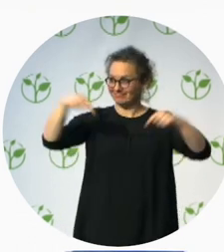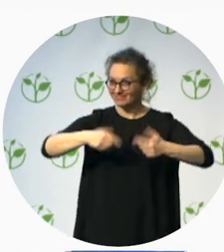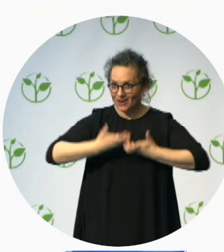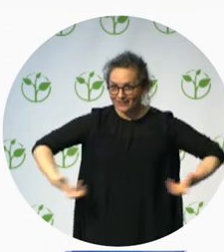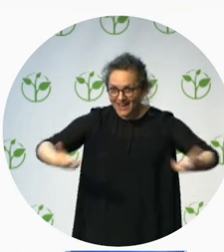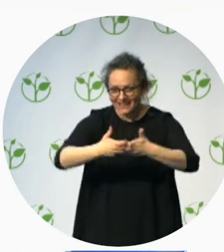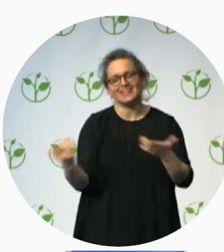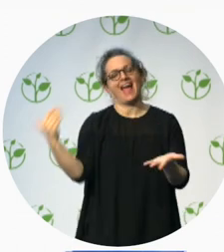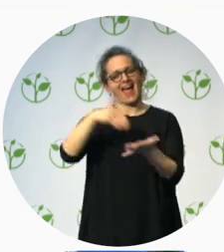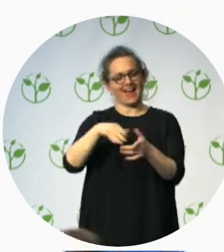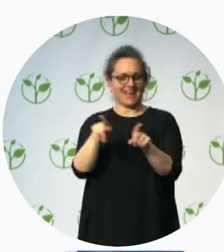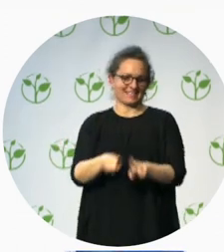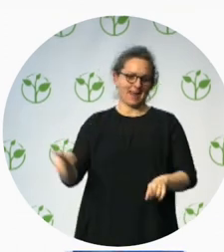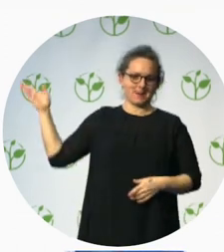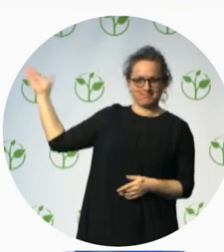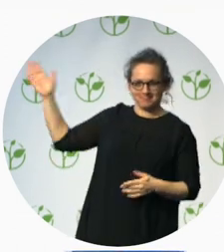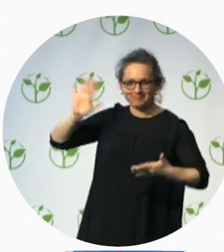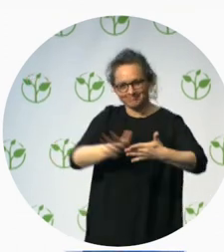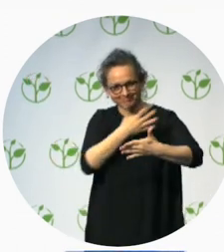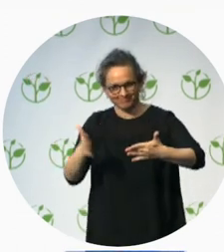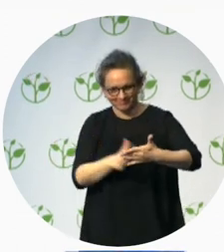our award ceremony.